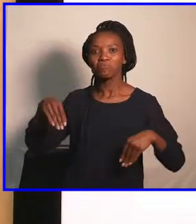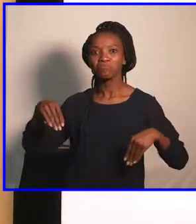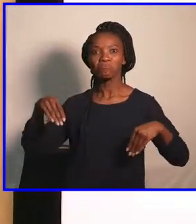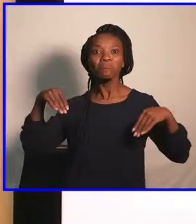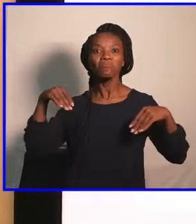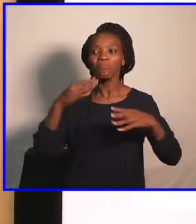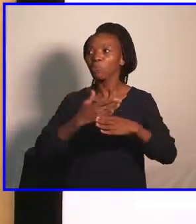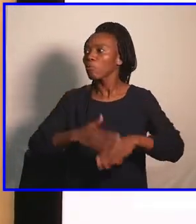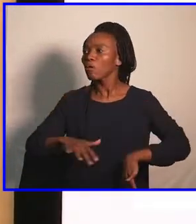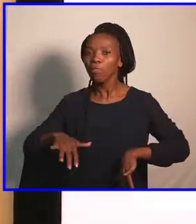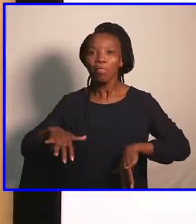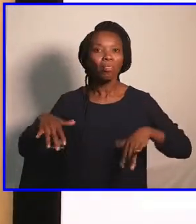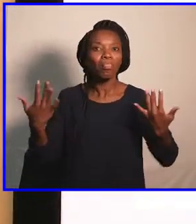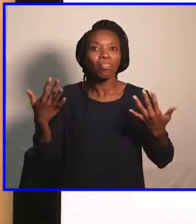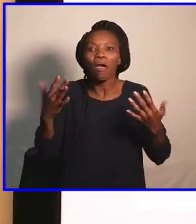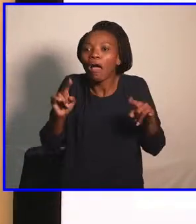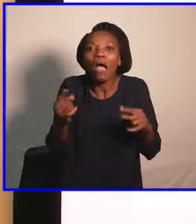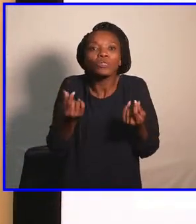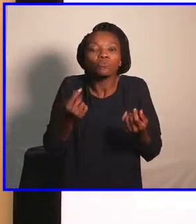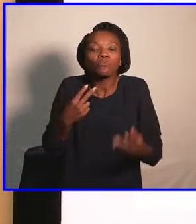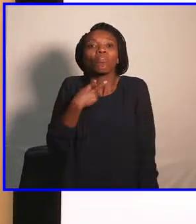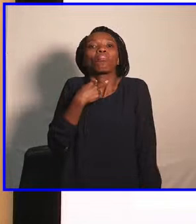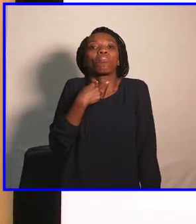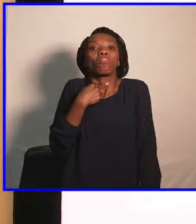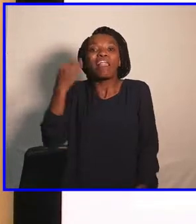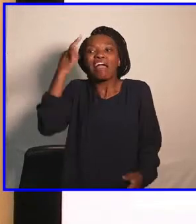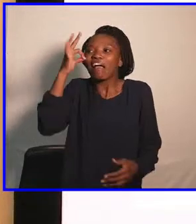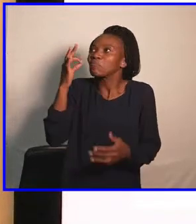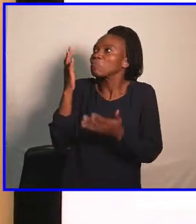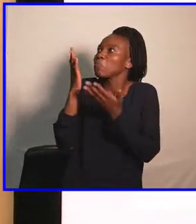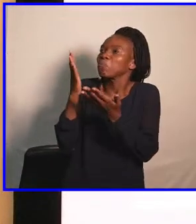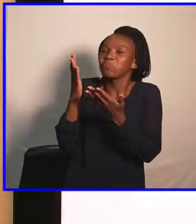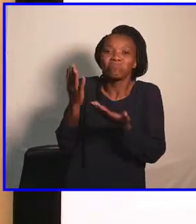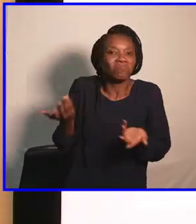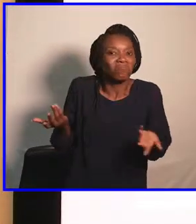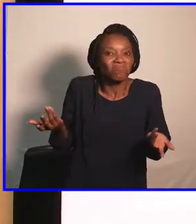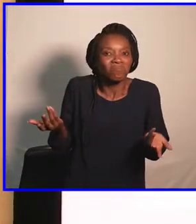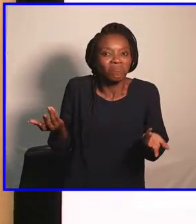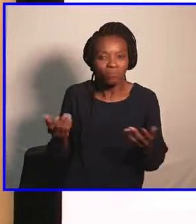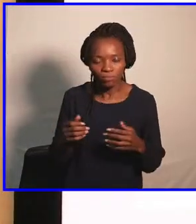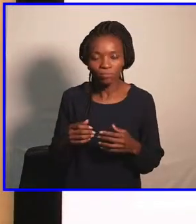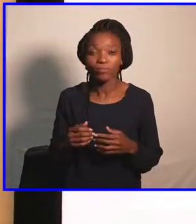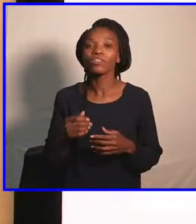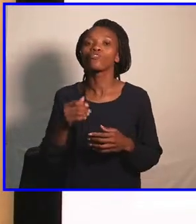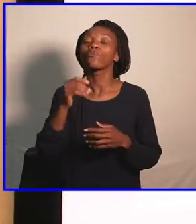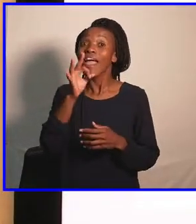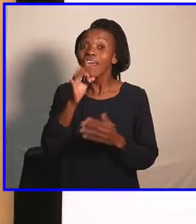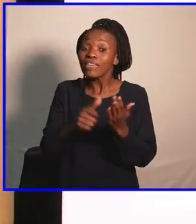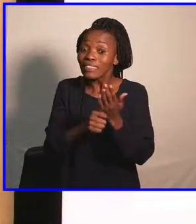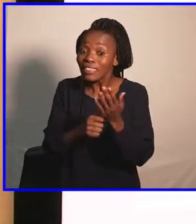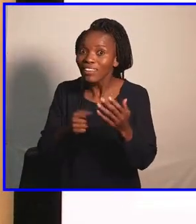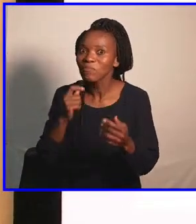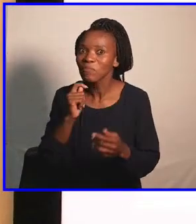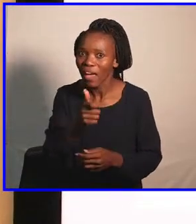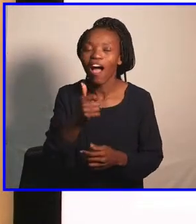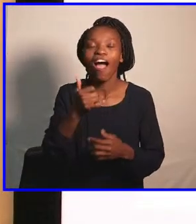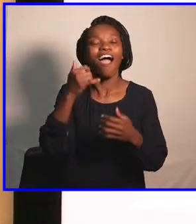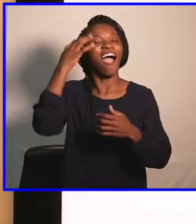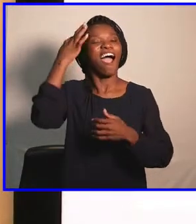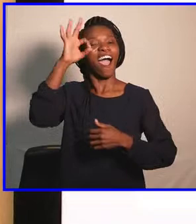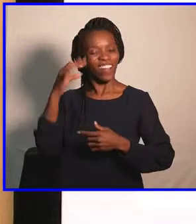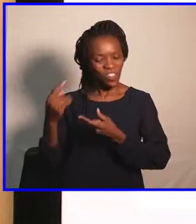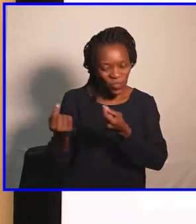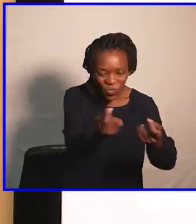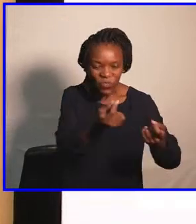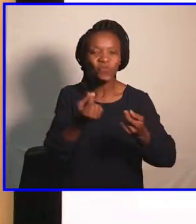and the government would be nothing but an empty shell unless we pay our taxes.